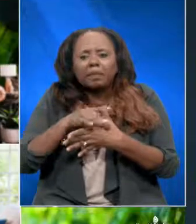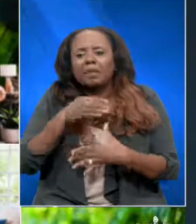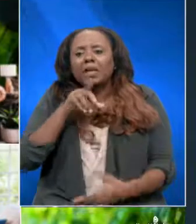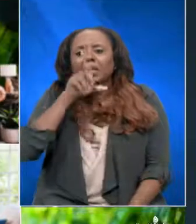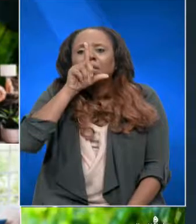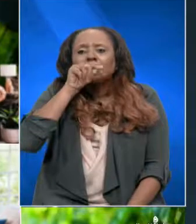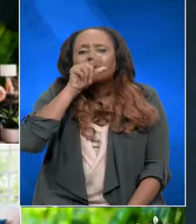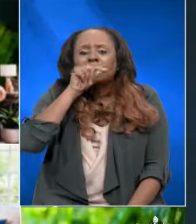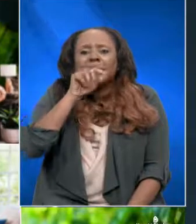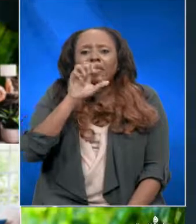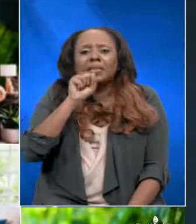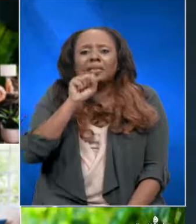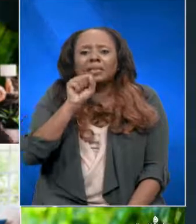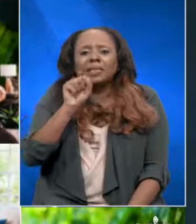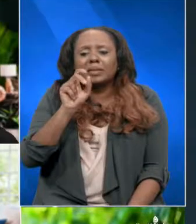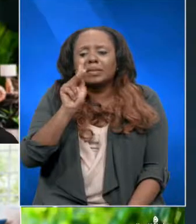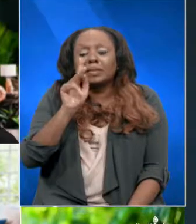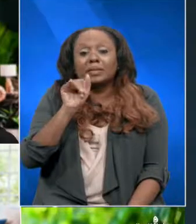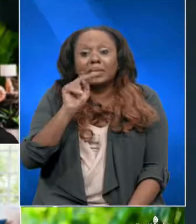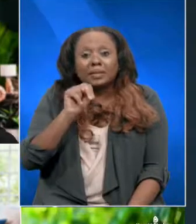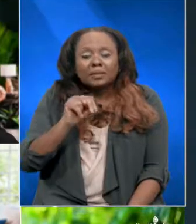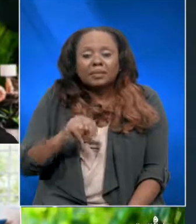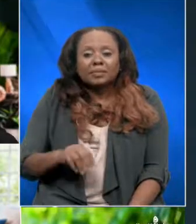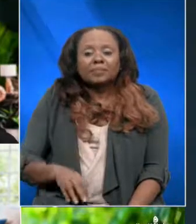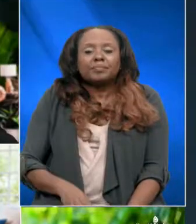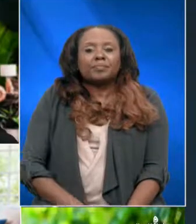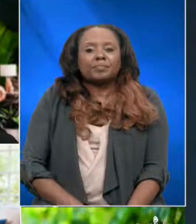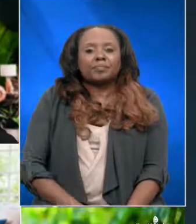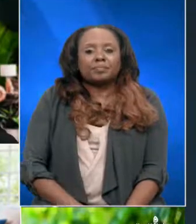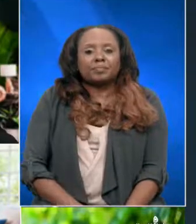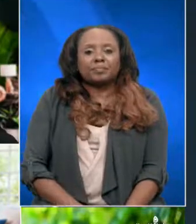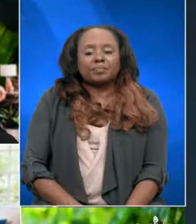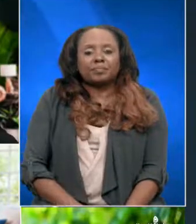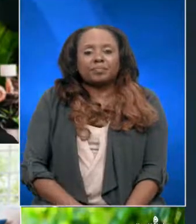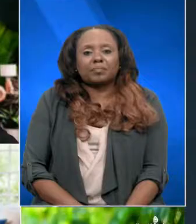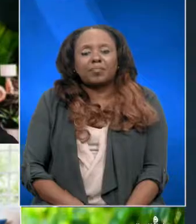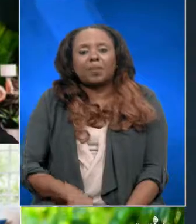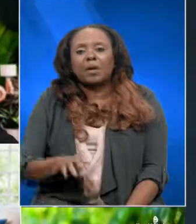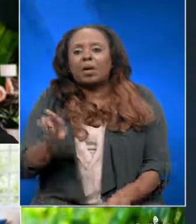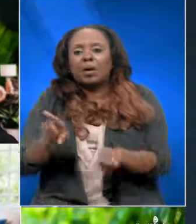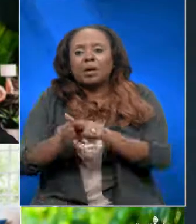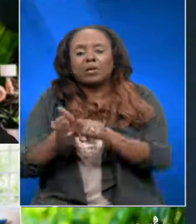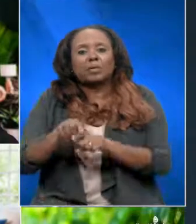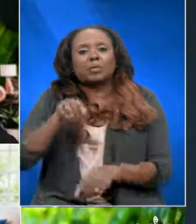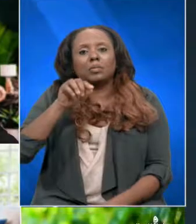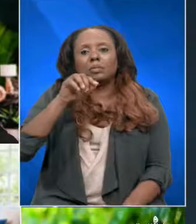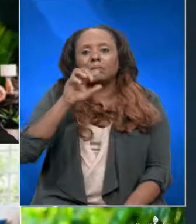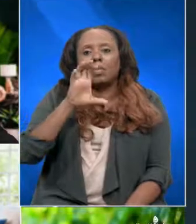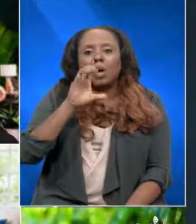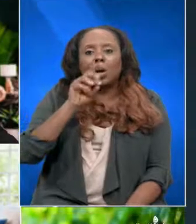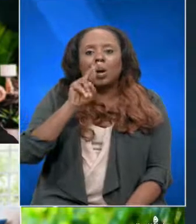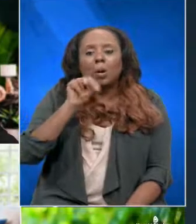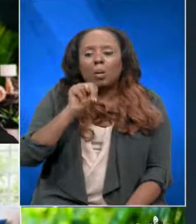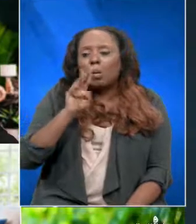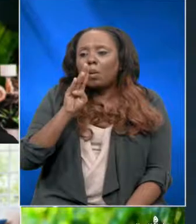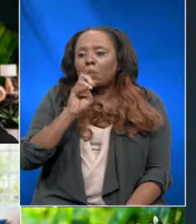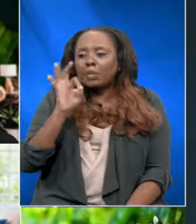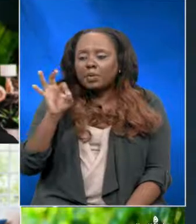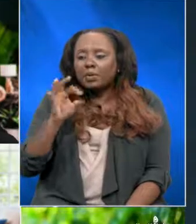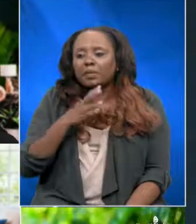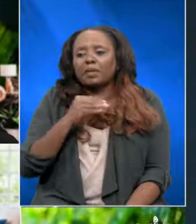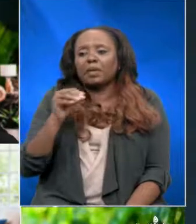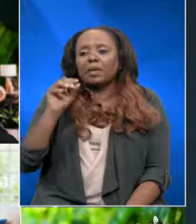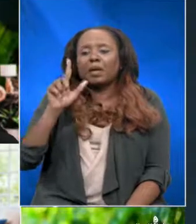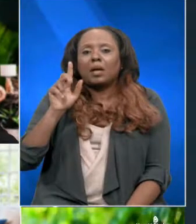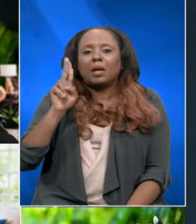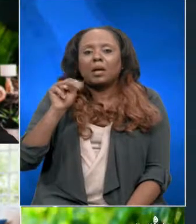skin and those types of things. And we have some fats that would be in the corned beef and the luncheon meat, added fat. So that